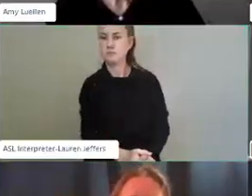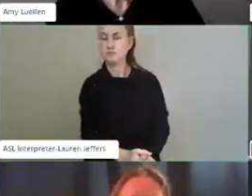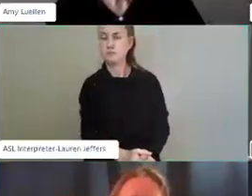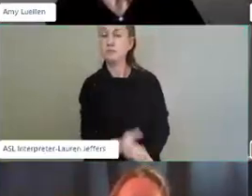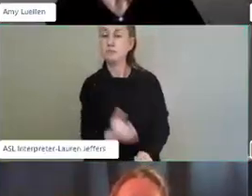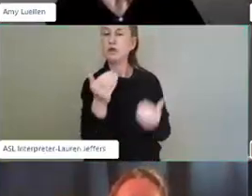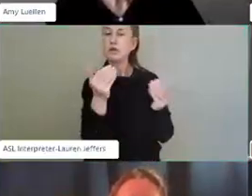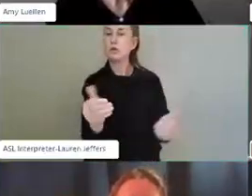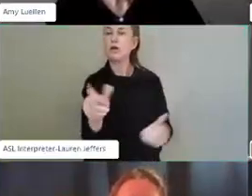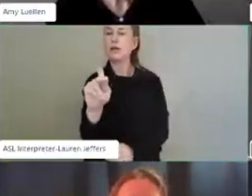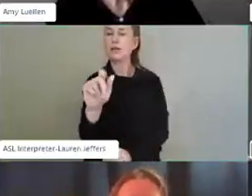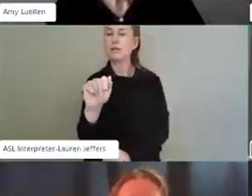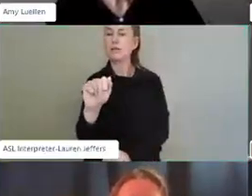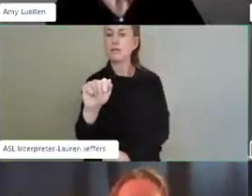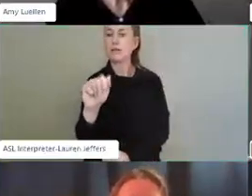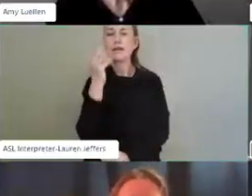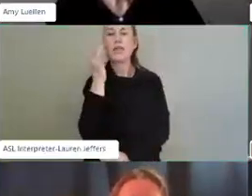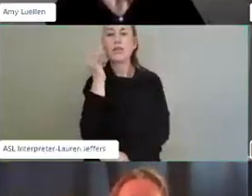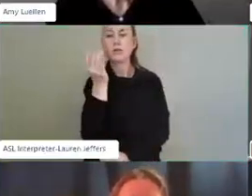Oh, yes. Go ahead, Catherine.